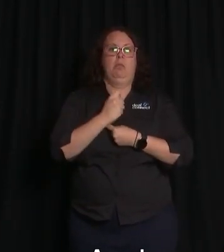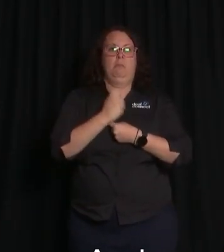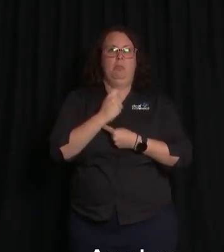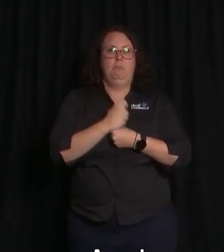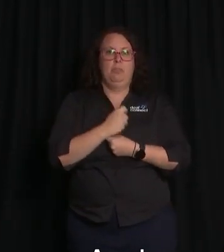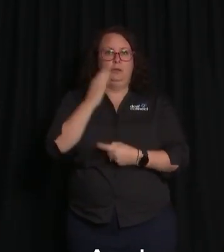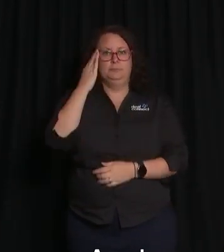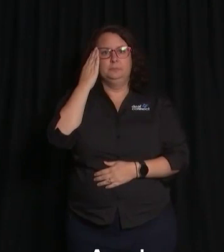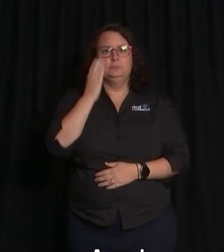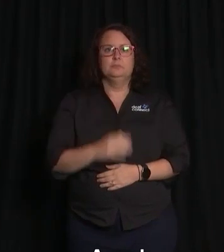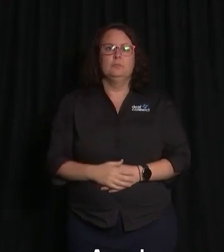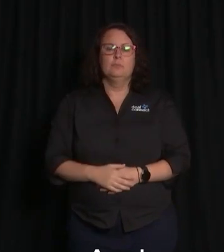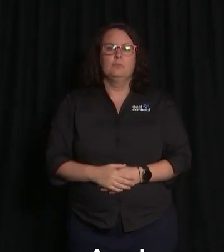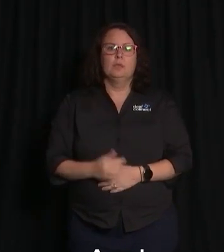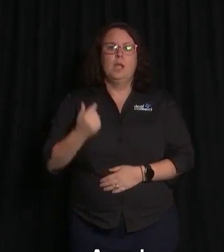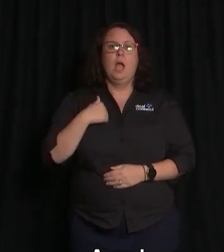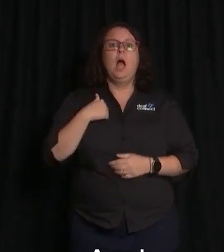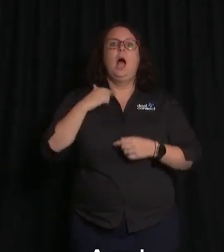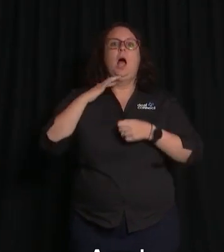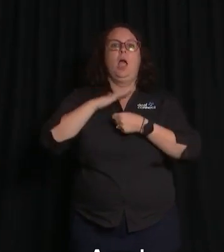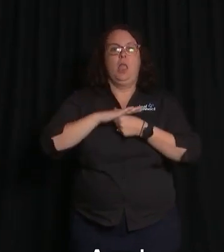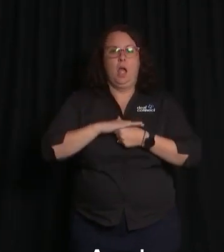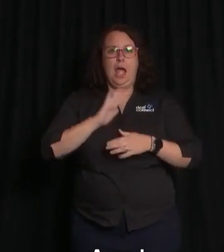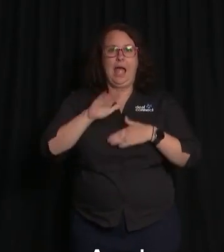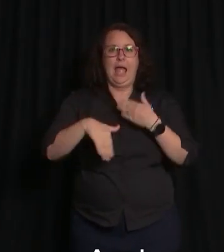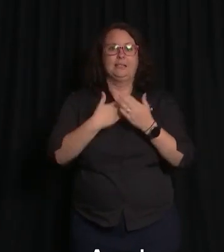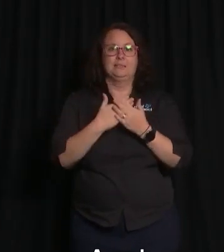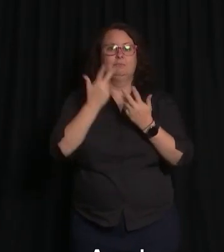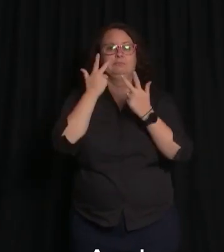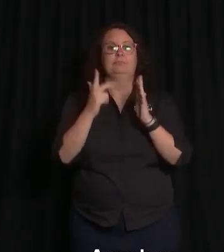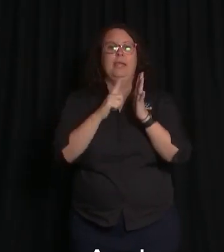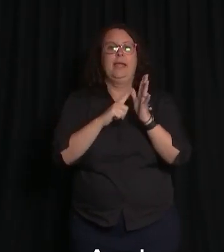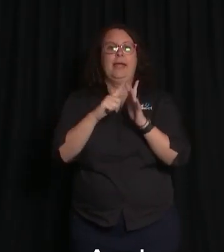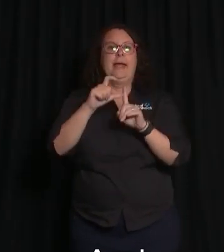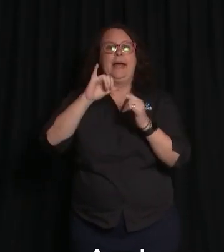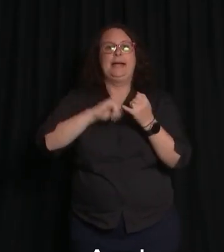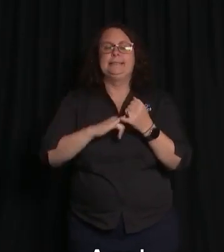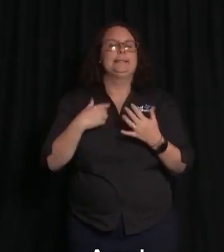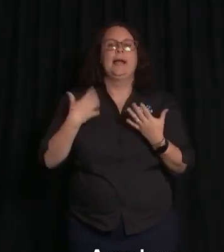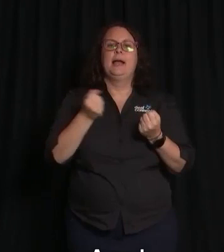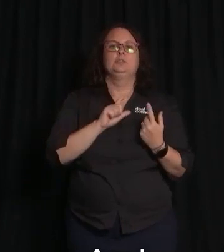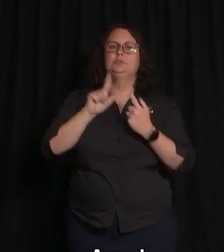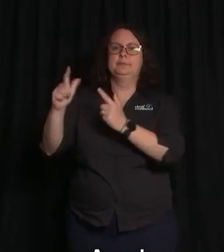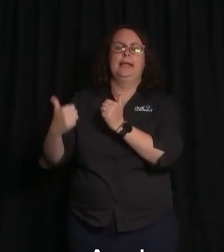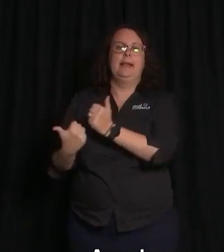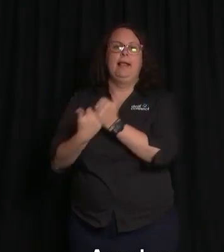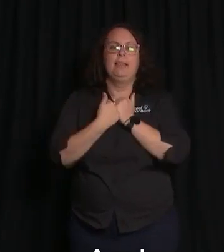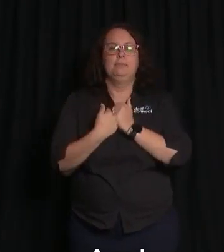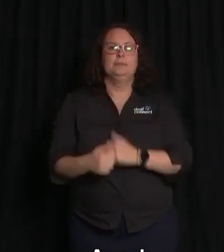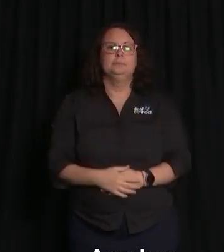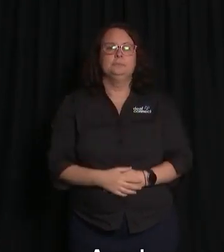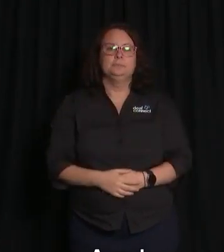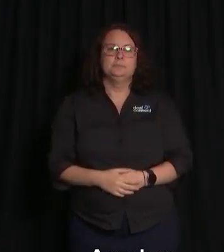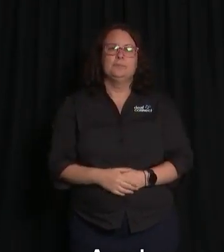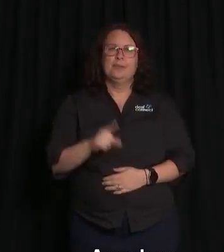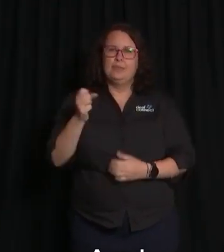left the treatment of my illness to a point where I'd begun to develop symptoms of AIDS and I could physically wait no longer. That is the power of